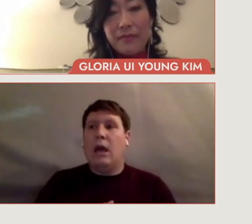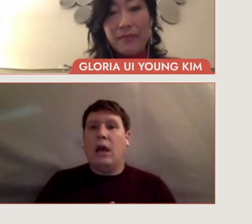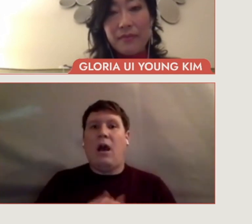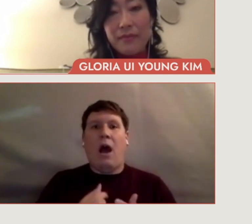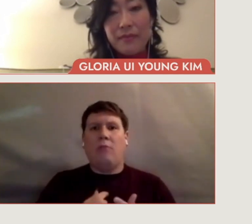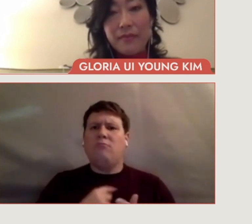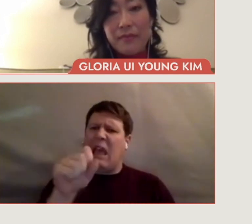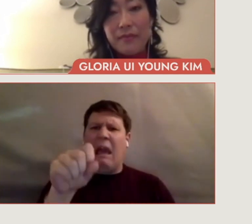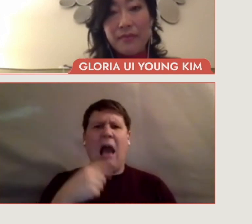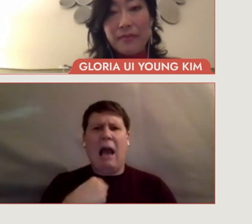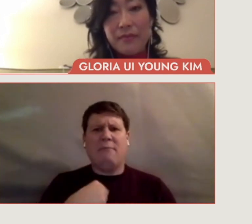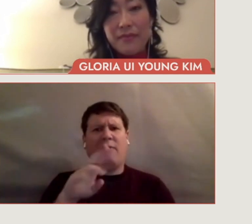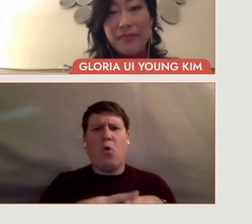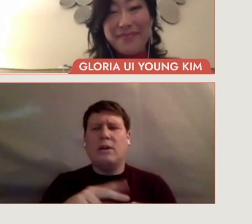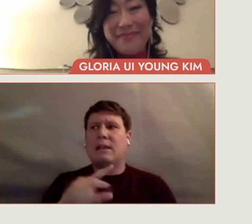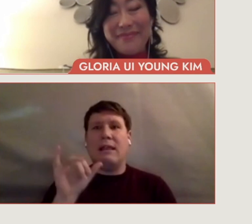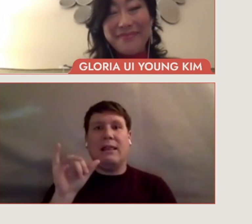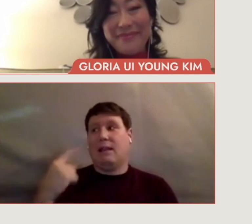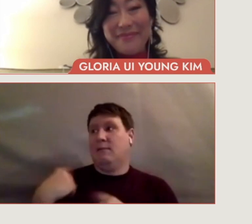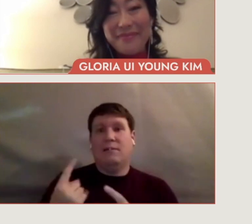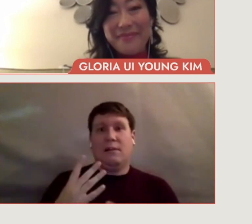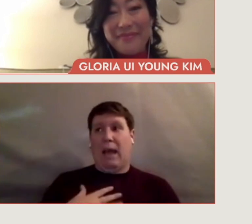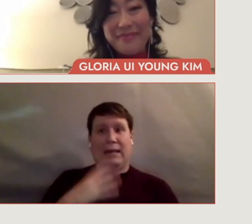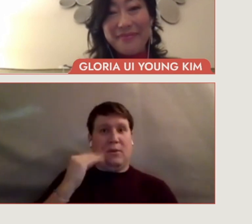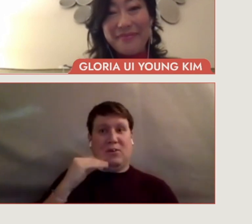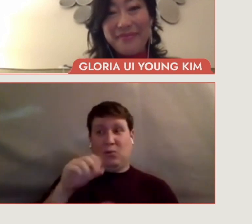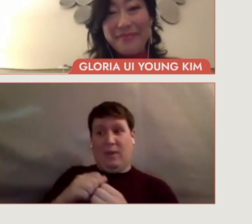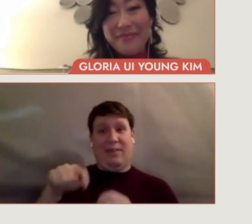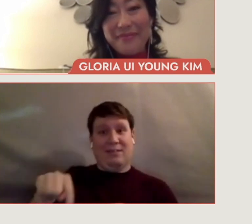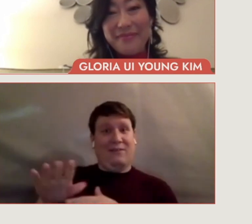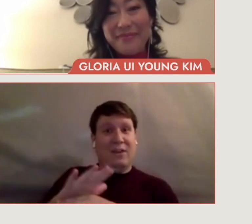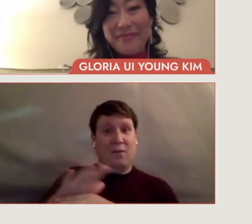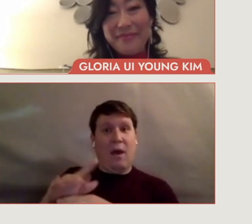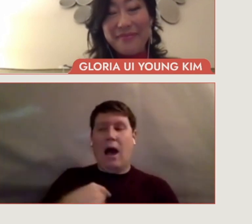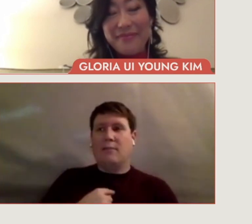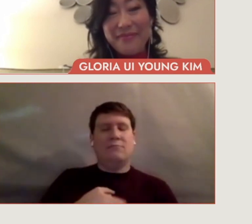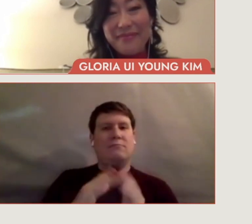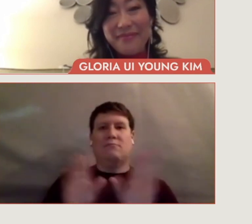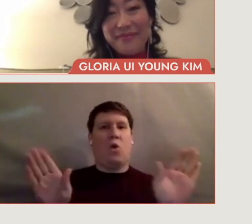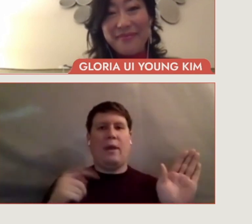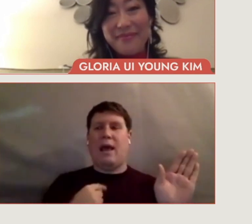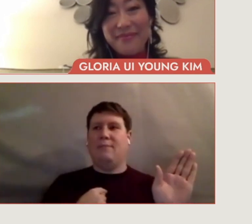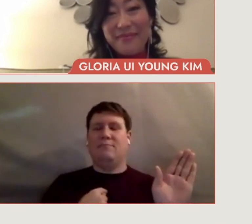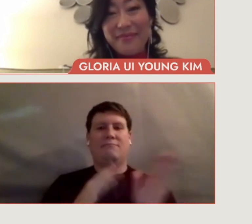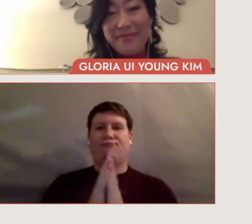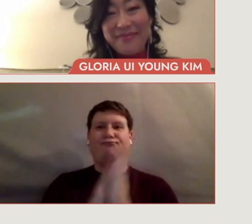film, because that experience was such a great experience for me. And yeah, I'm open to any opportunity that I can